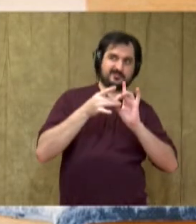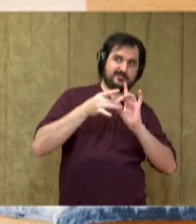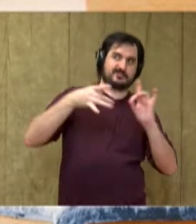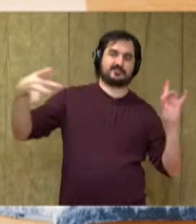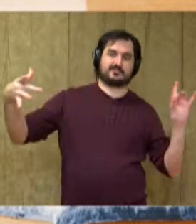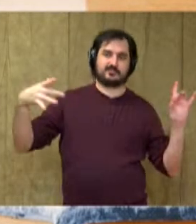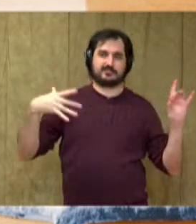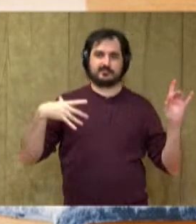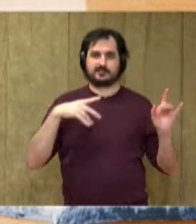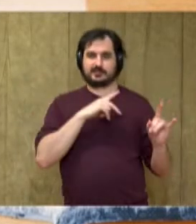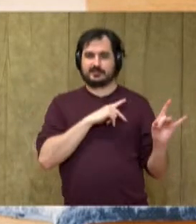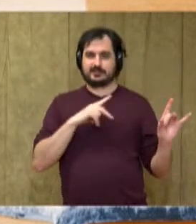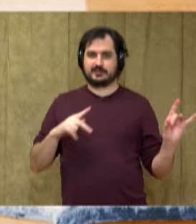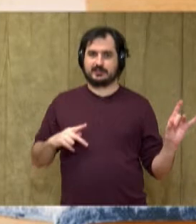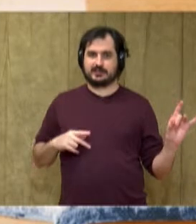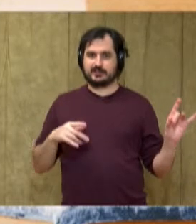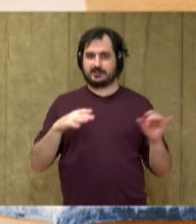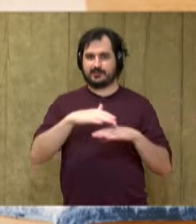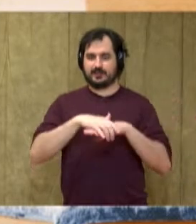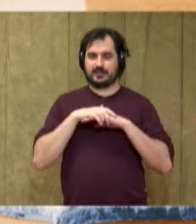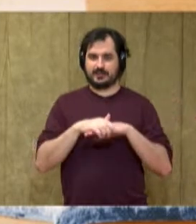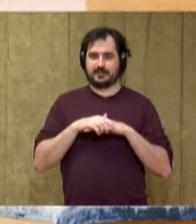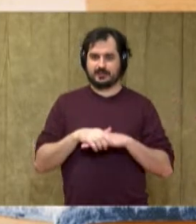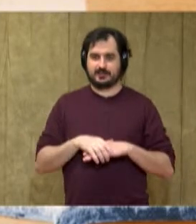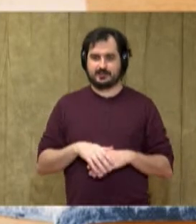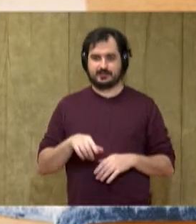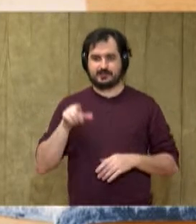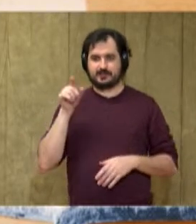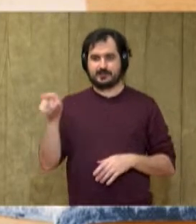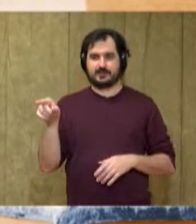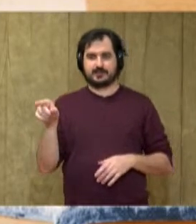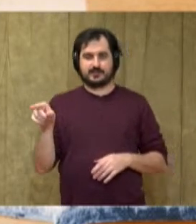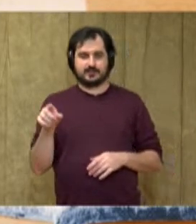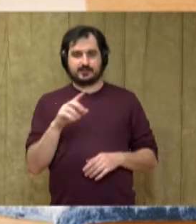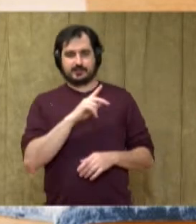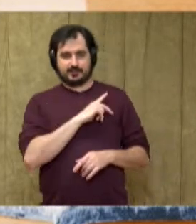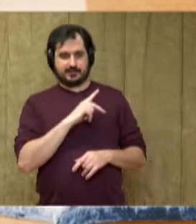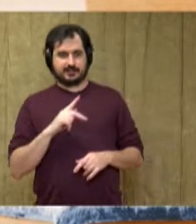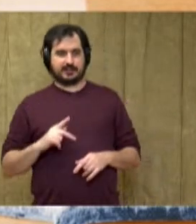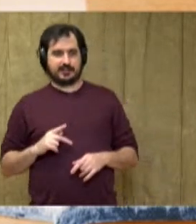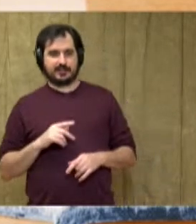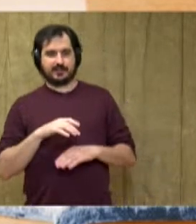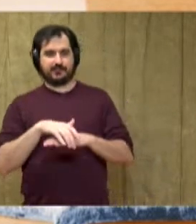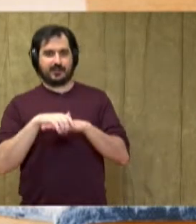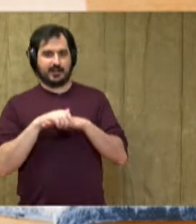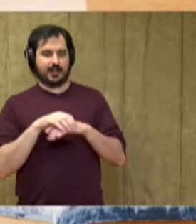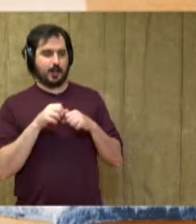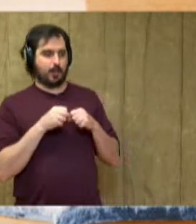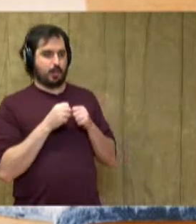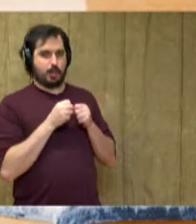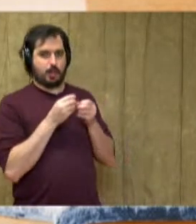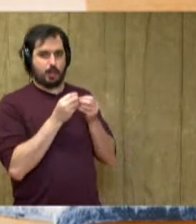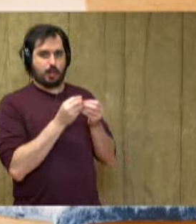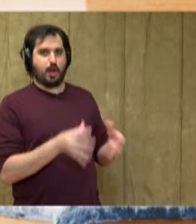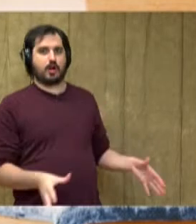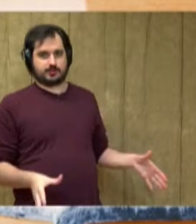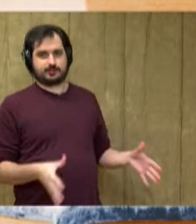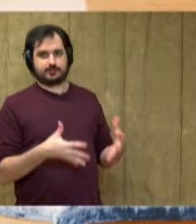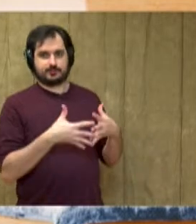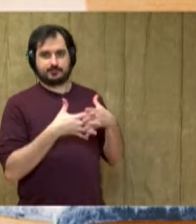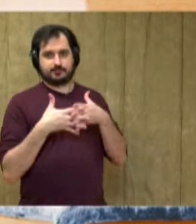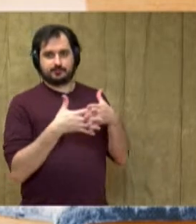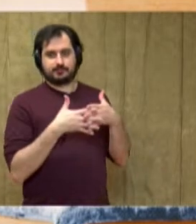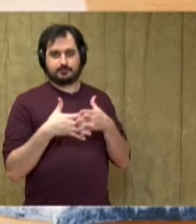lost them. Big difference right there. One became president, one lost them. Okay? Was King George